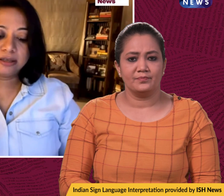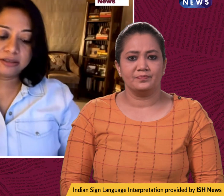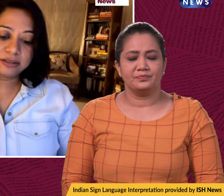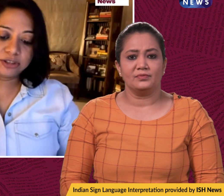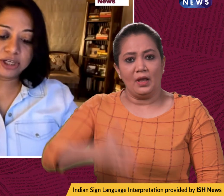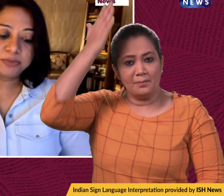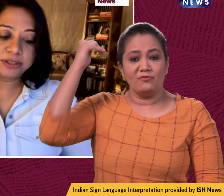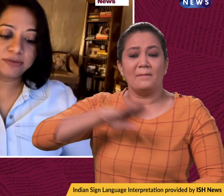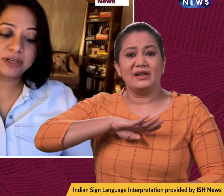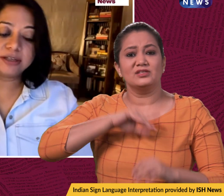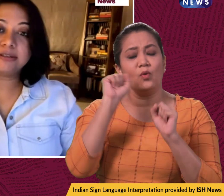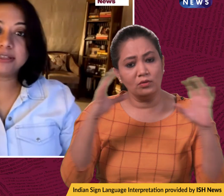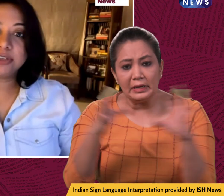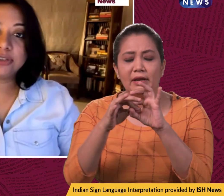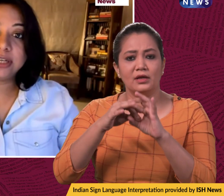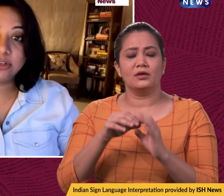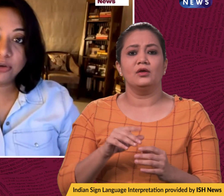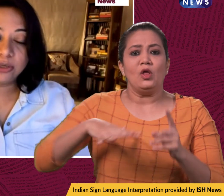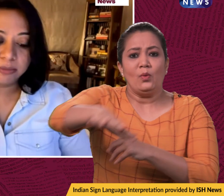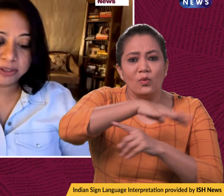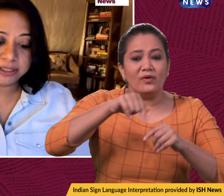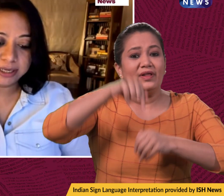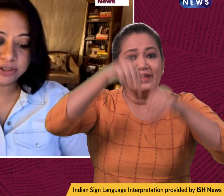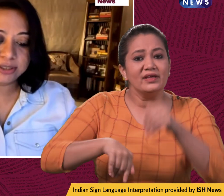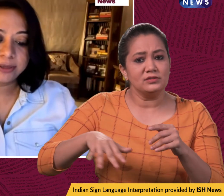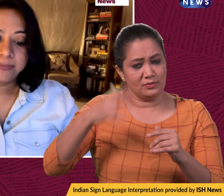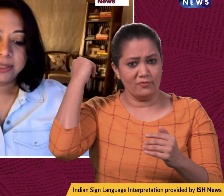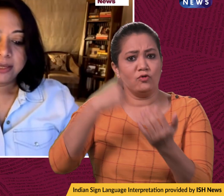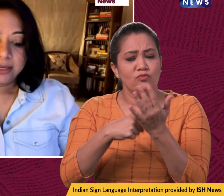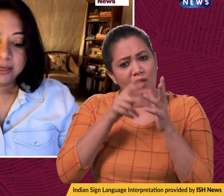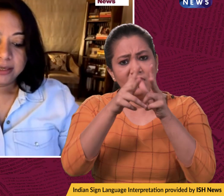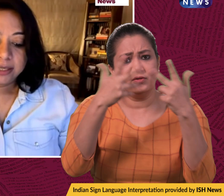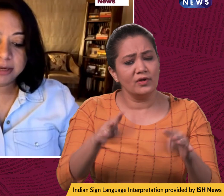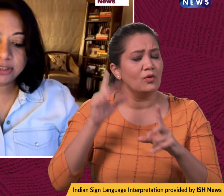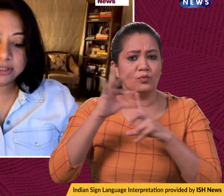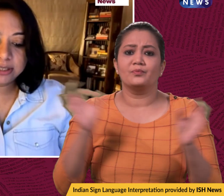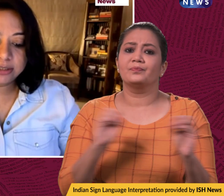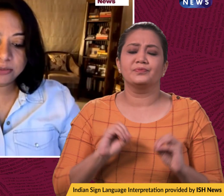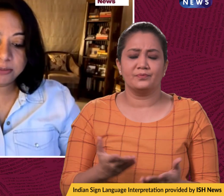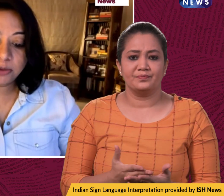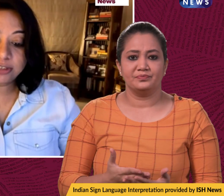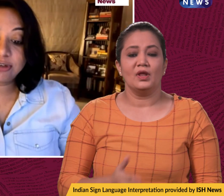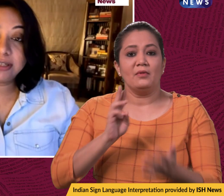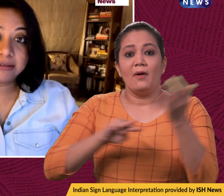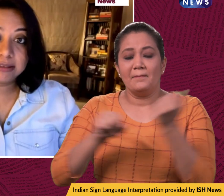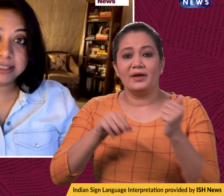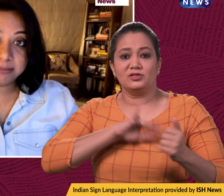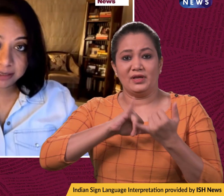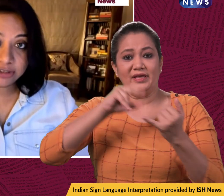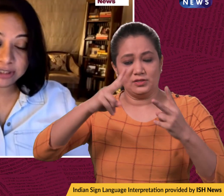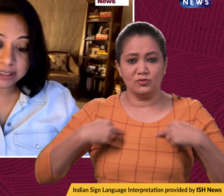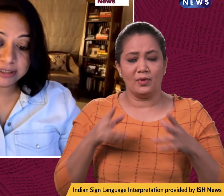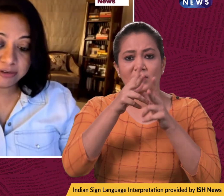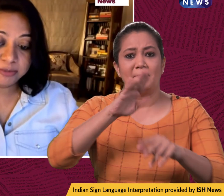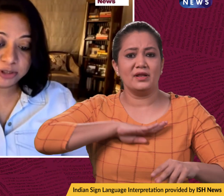judgment regarding the reservation in local body elections. In March this year, the Supreme Court has struck down the